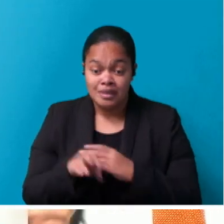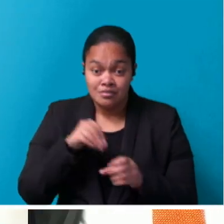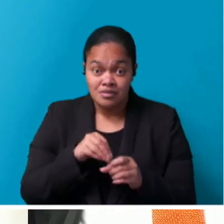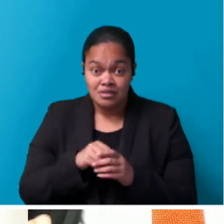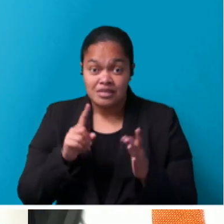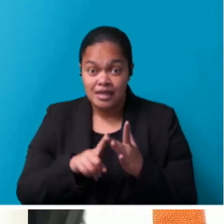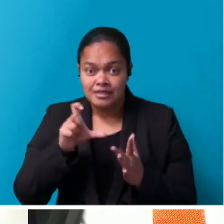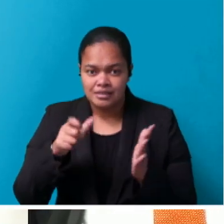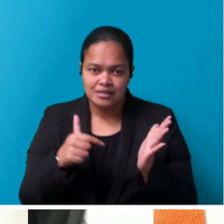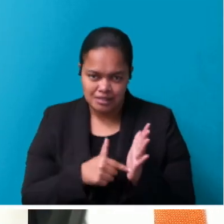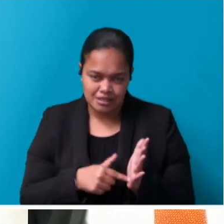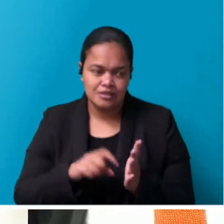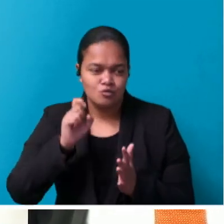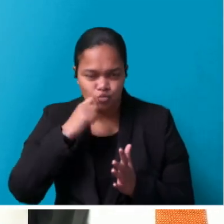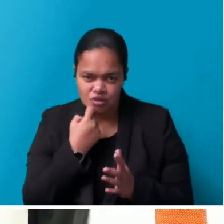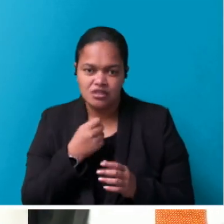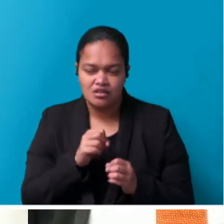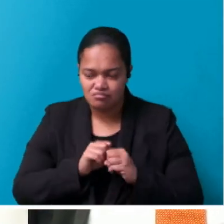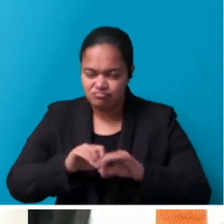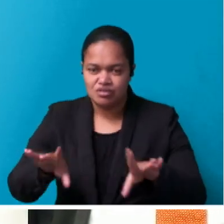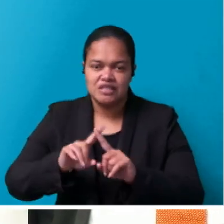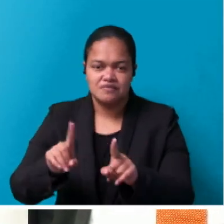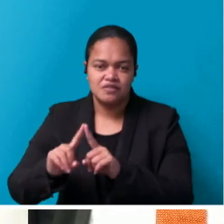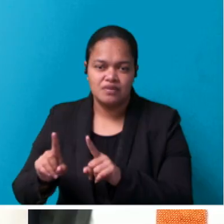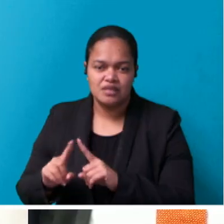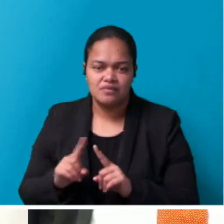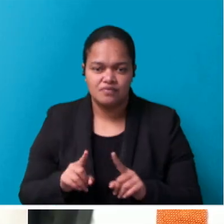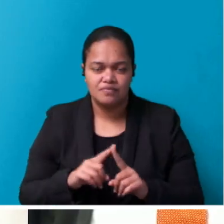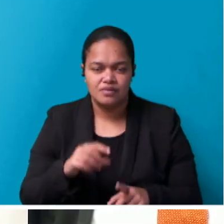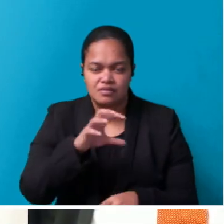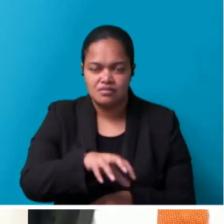will occur over various sectors. We will achieve